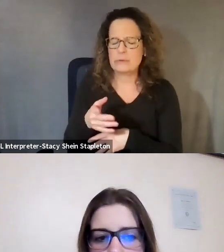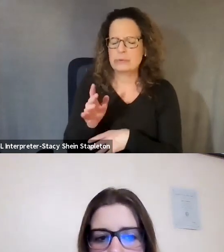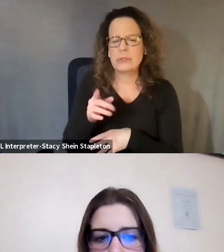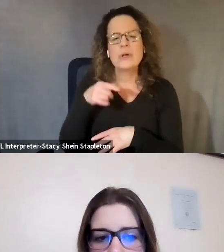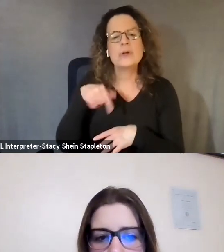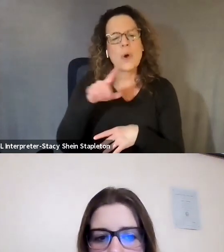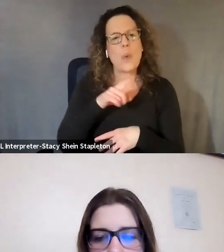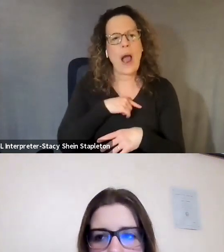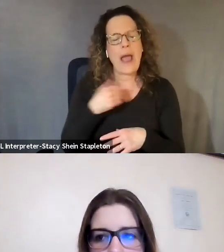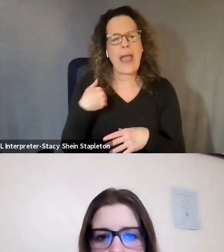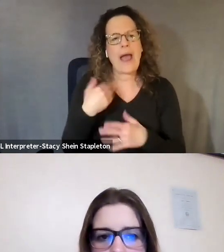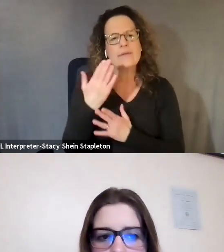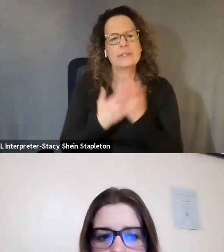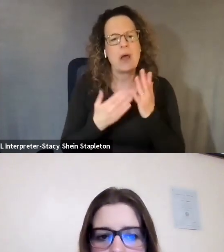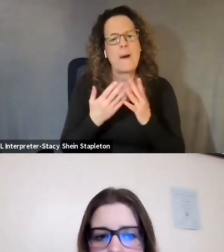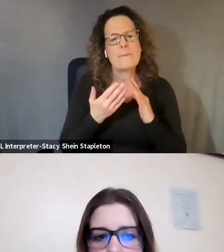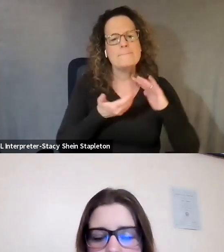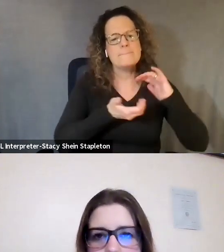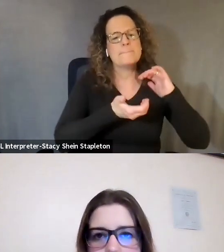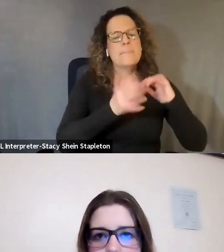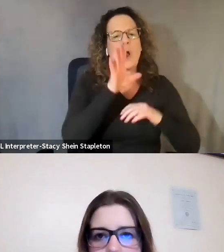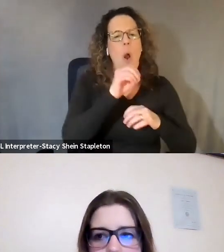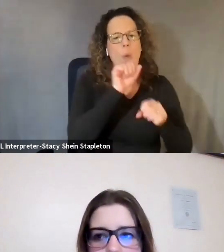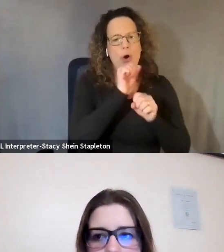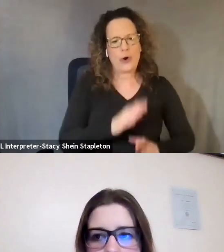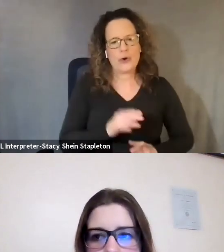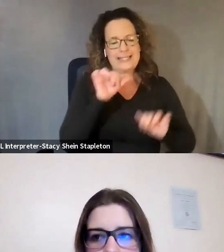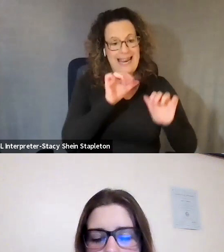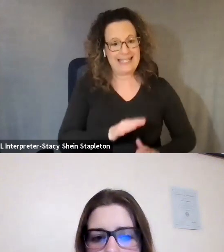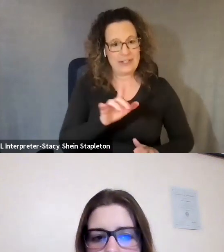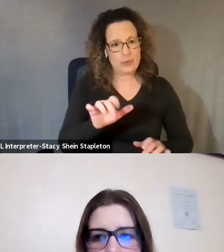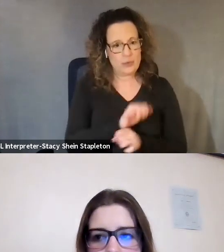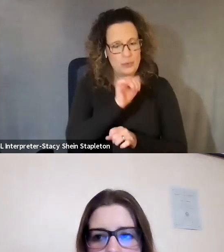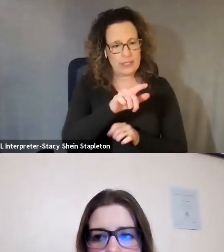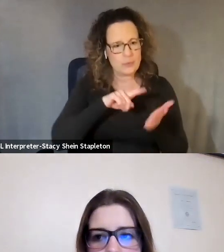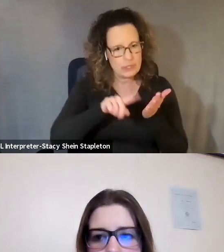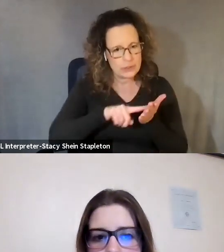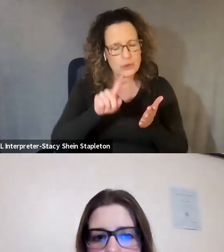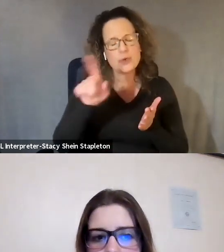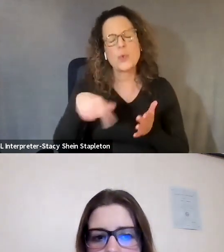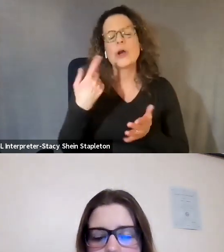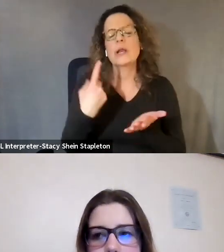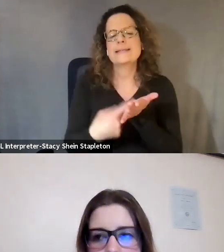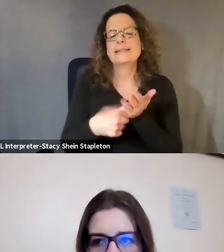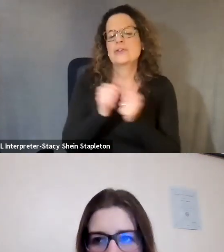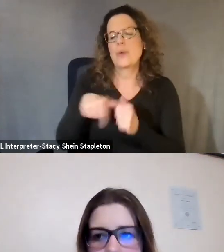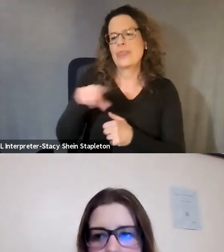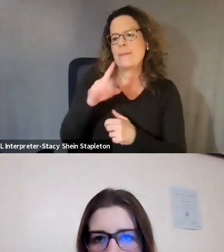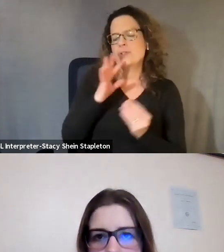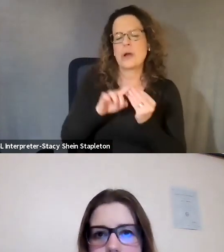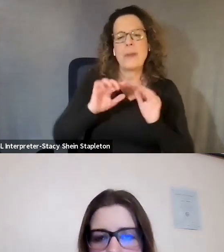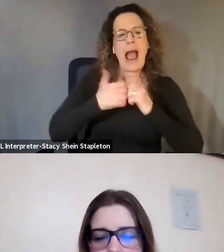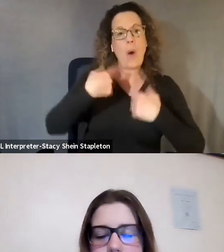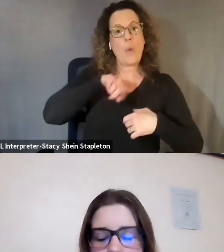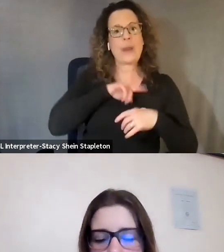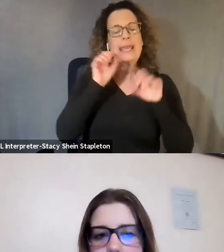is I have a couple colleagues, scientists that actually do this. We're going to have them on, and we're going to then talk about how